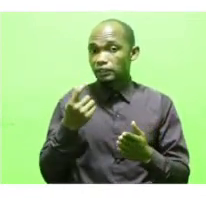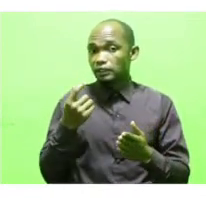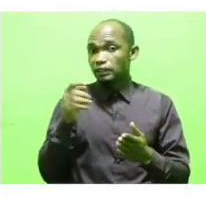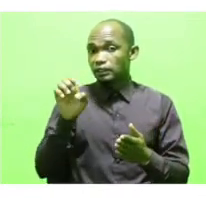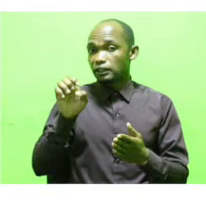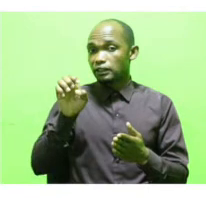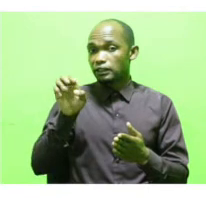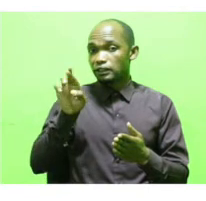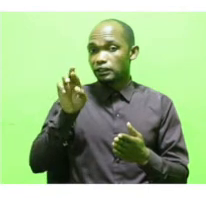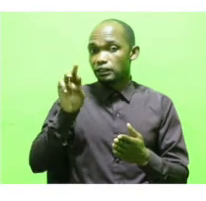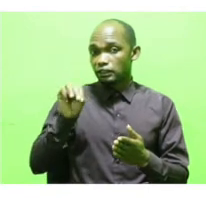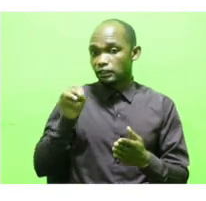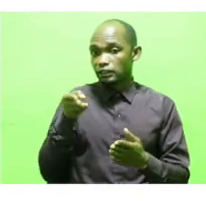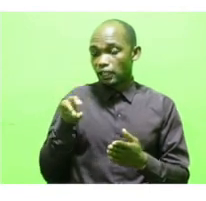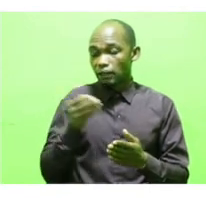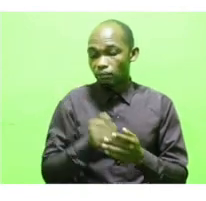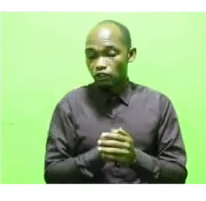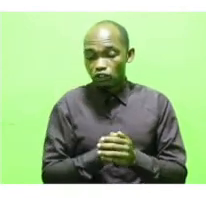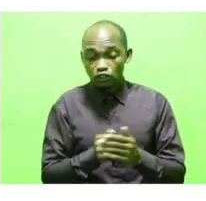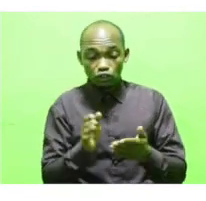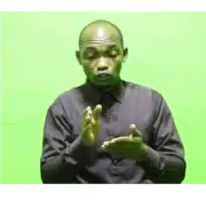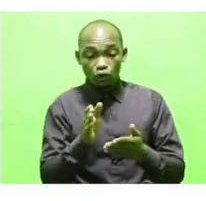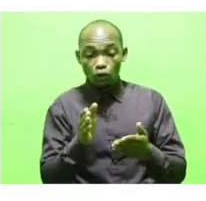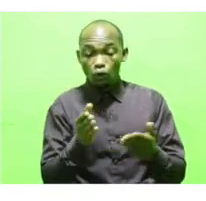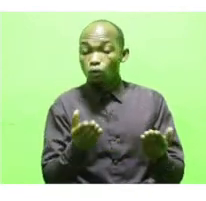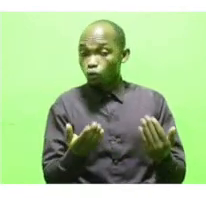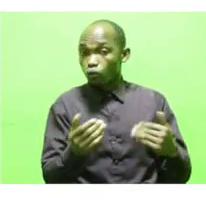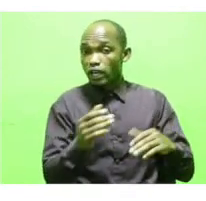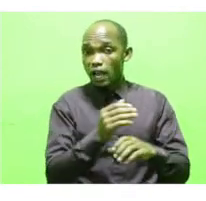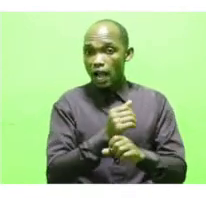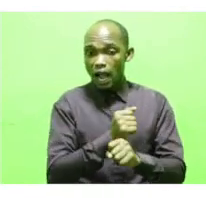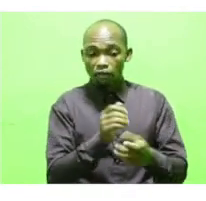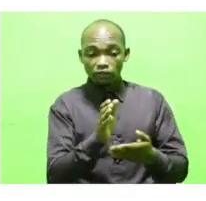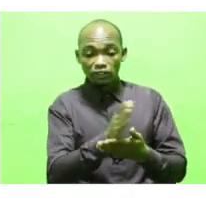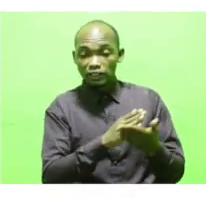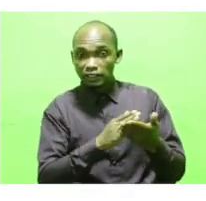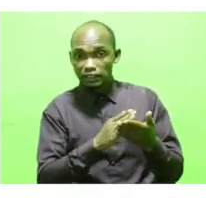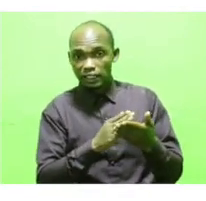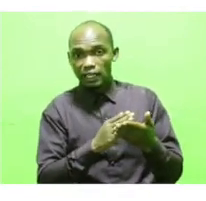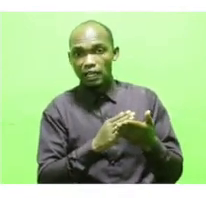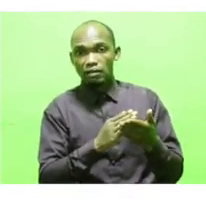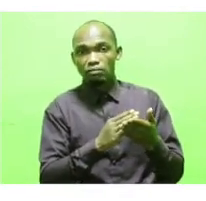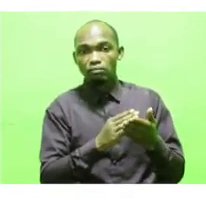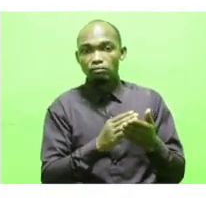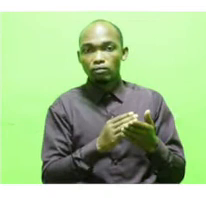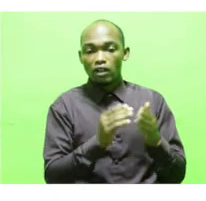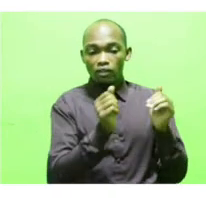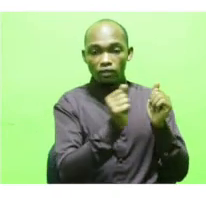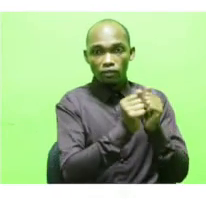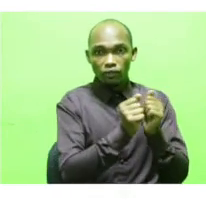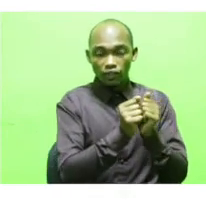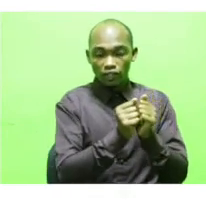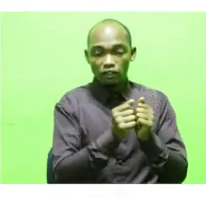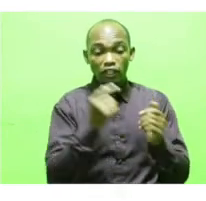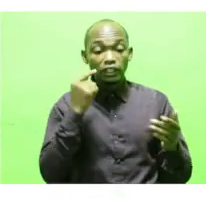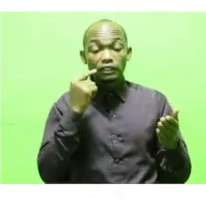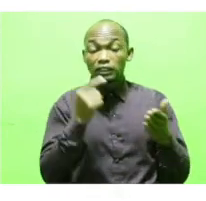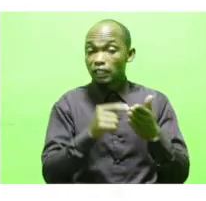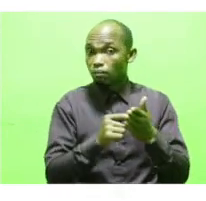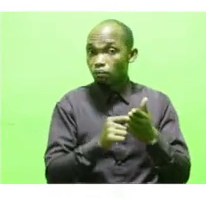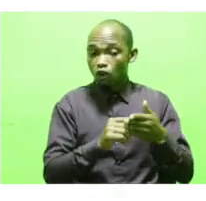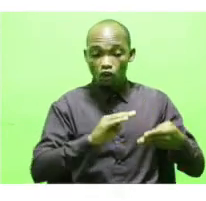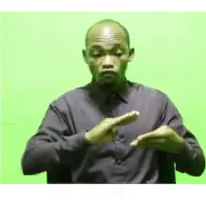where each takes place. So we have some terms, and an example